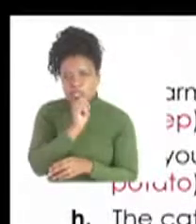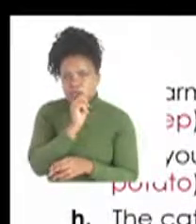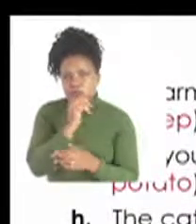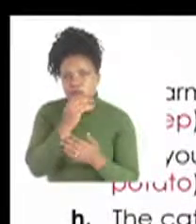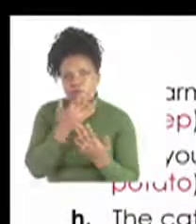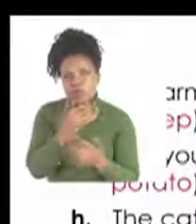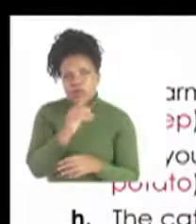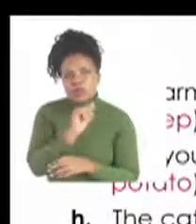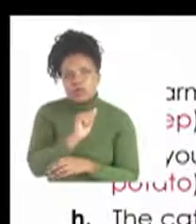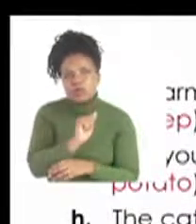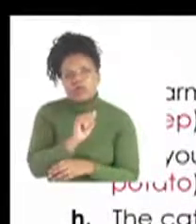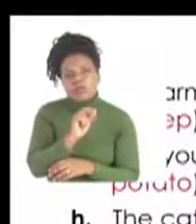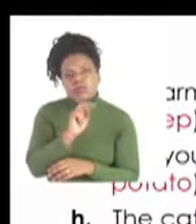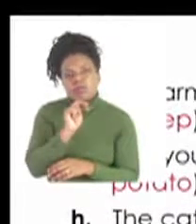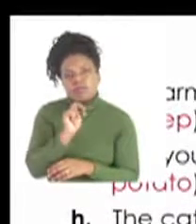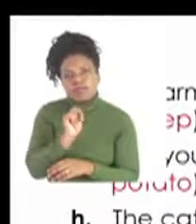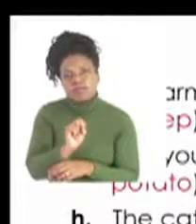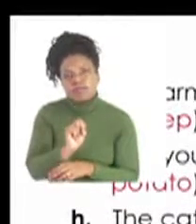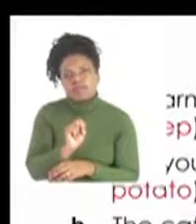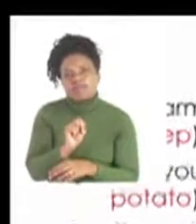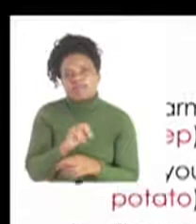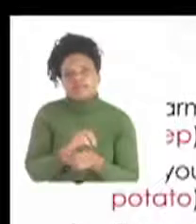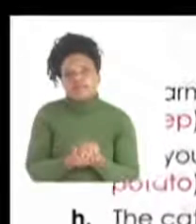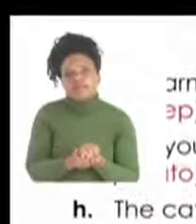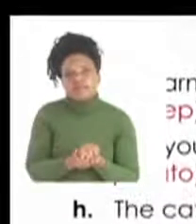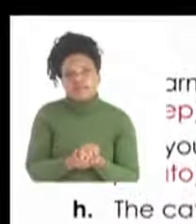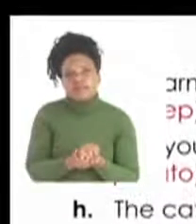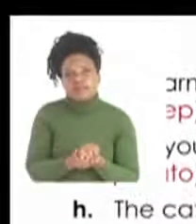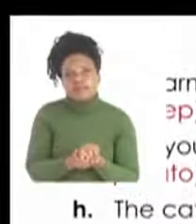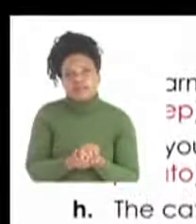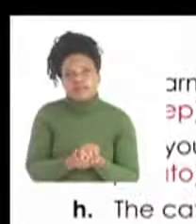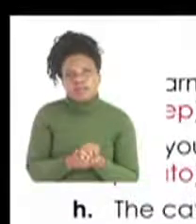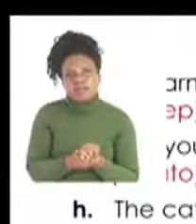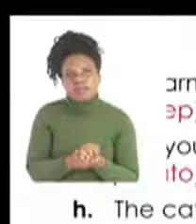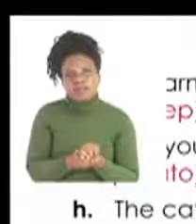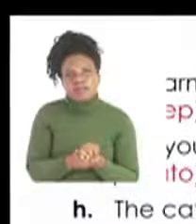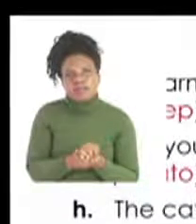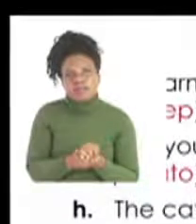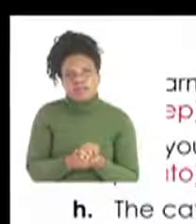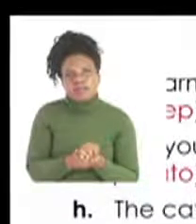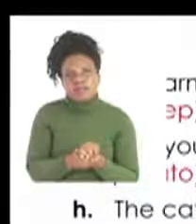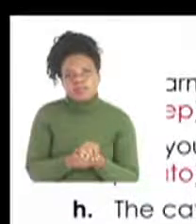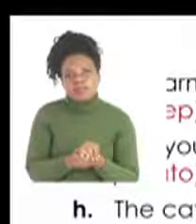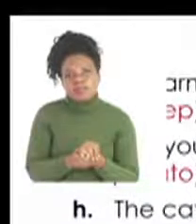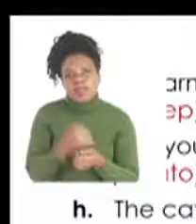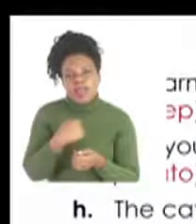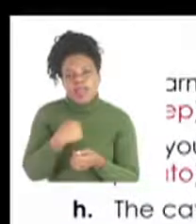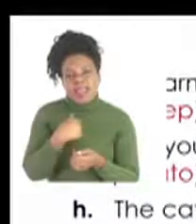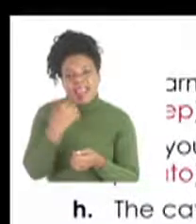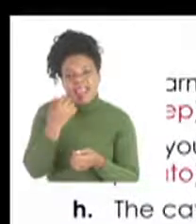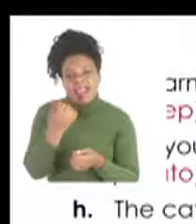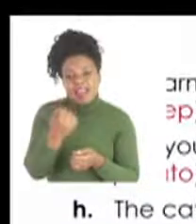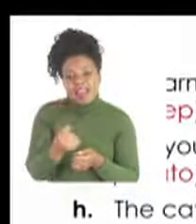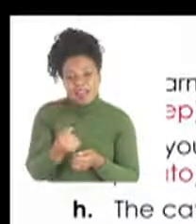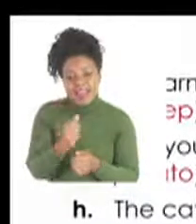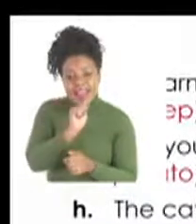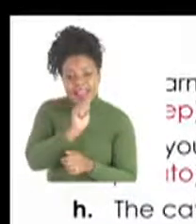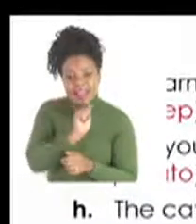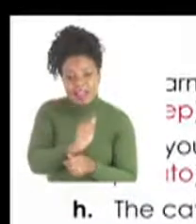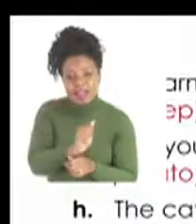Let's try number A. I have a red bicycle. I ride to school every day.